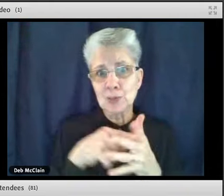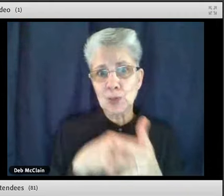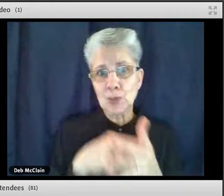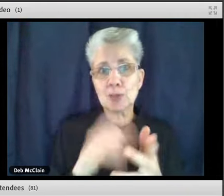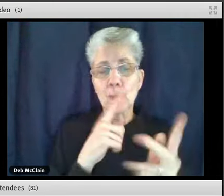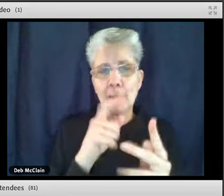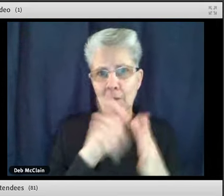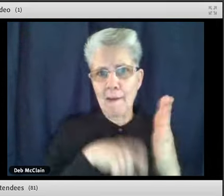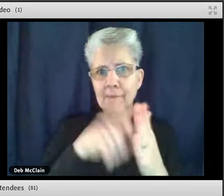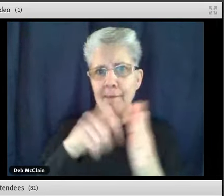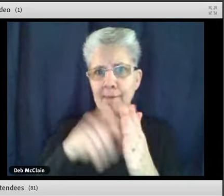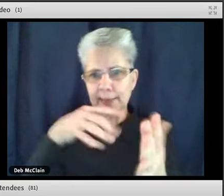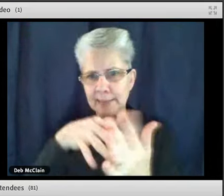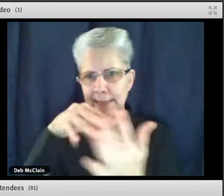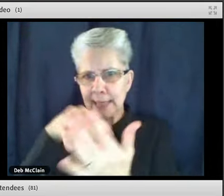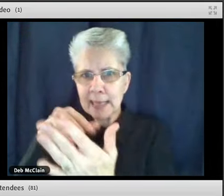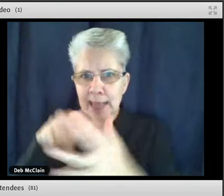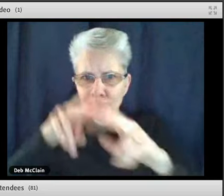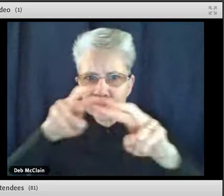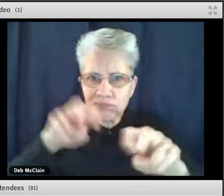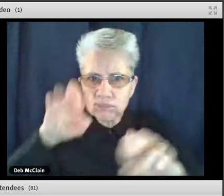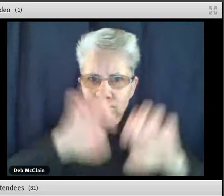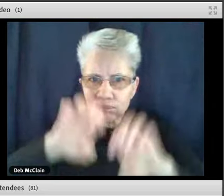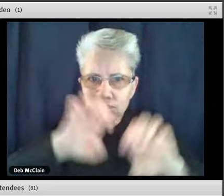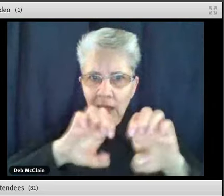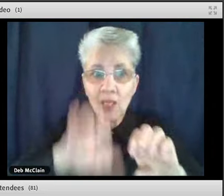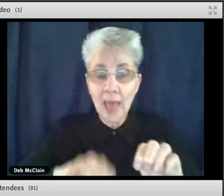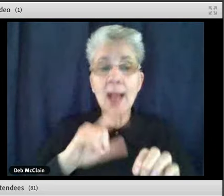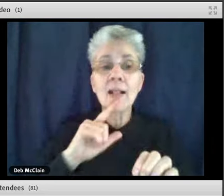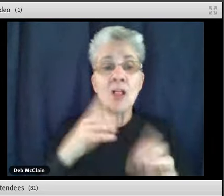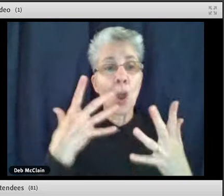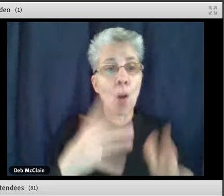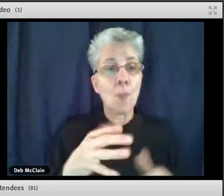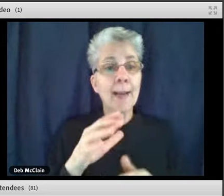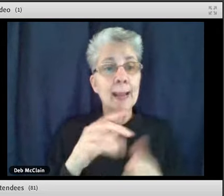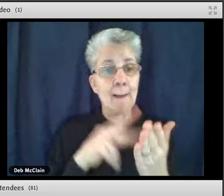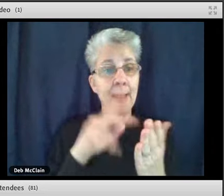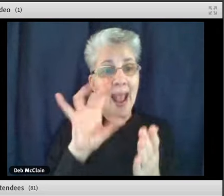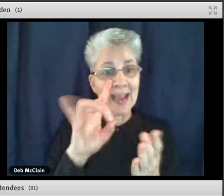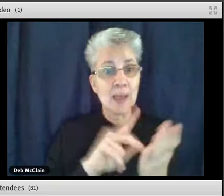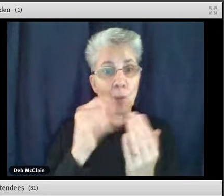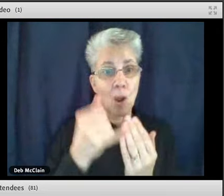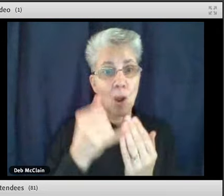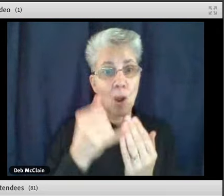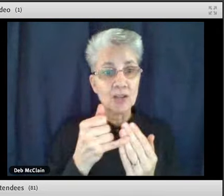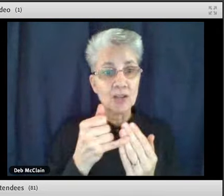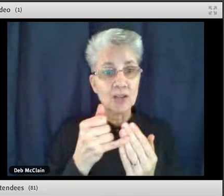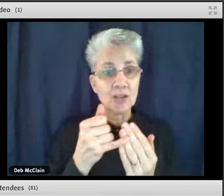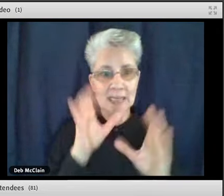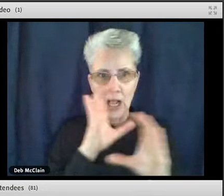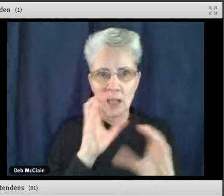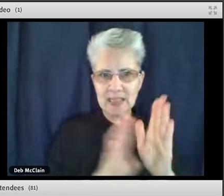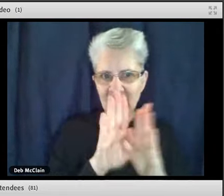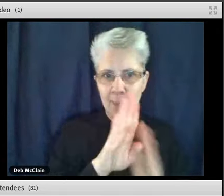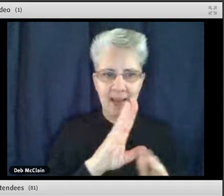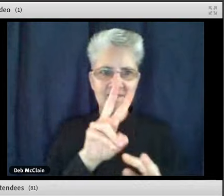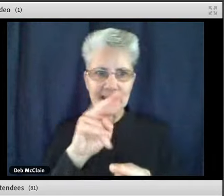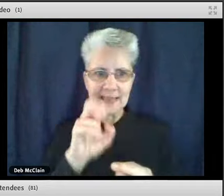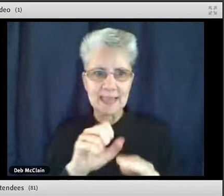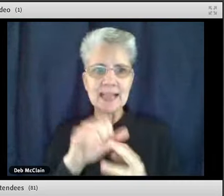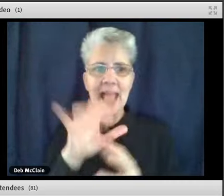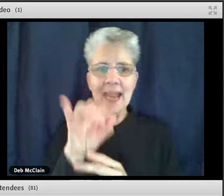to downplay the virus. I just want to have a little sense of optimism. But again, we have to remain vigilant. And